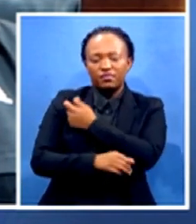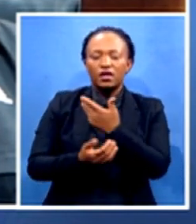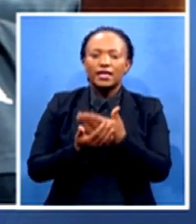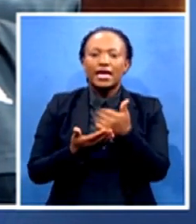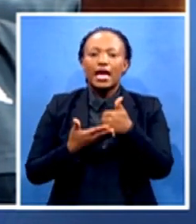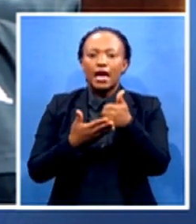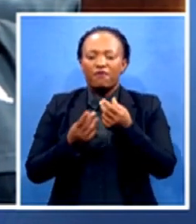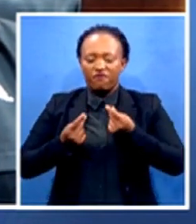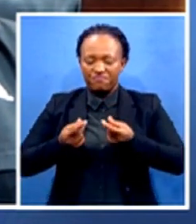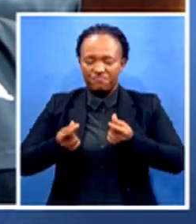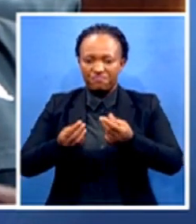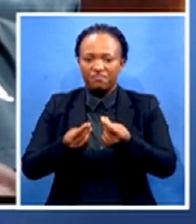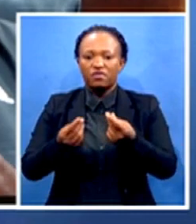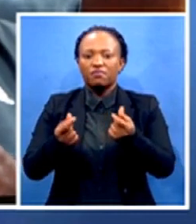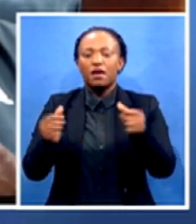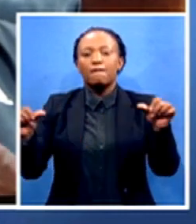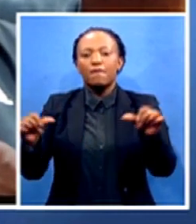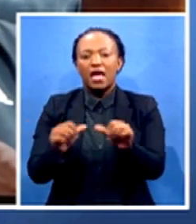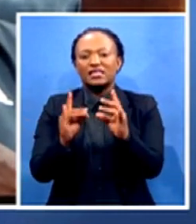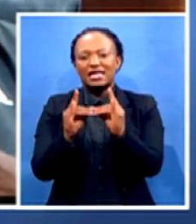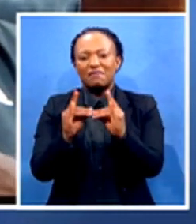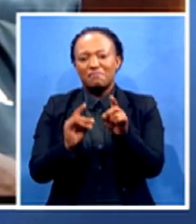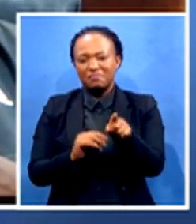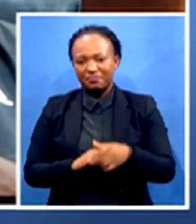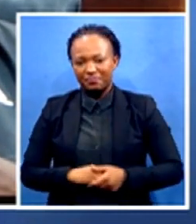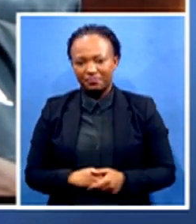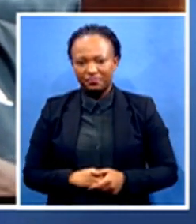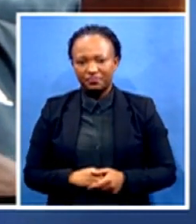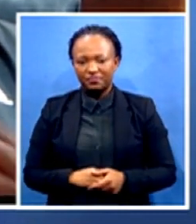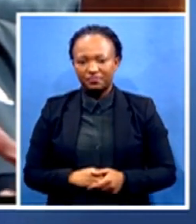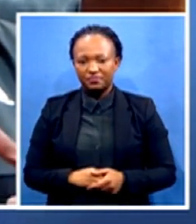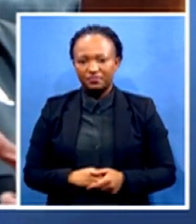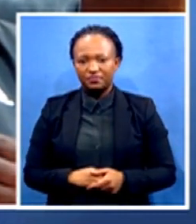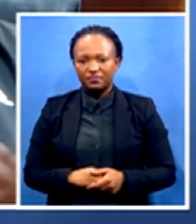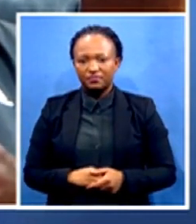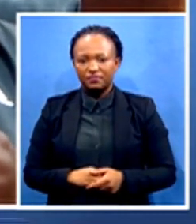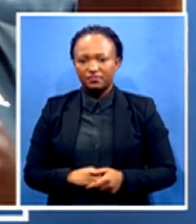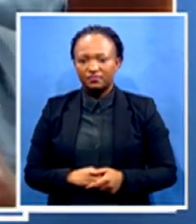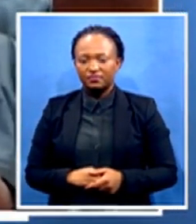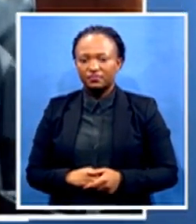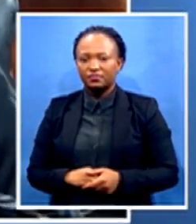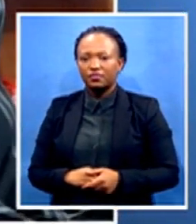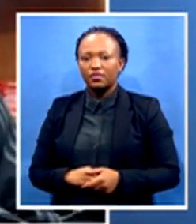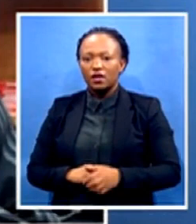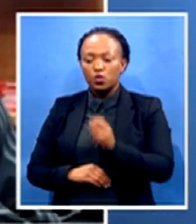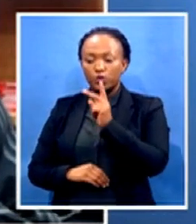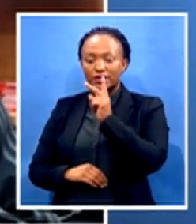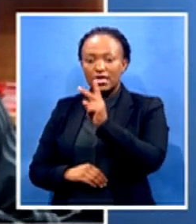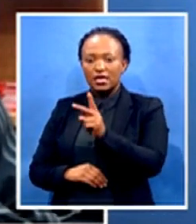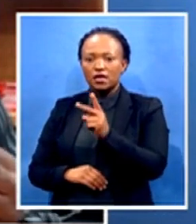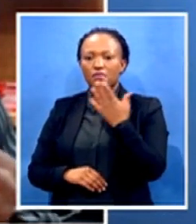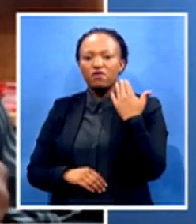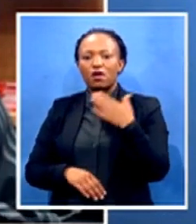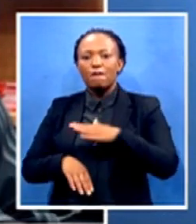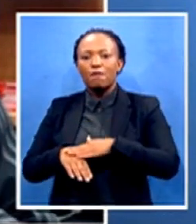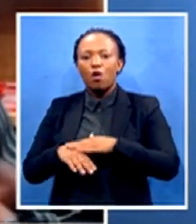stadiums? You see, it was all to do with, gatherings. That's where it started. If we